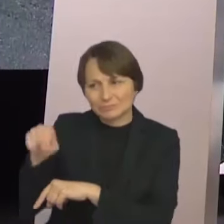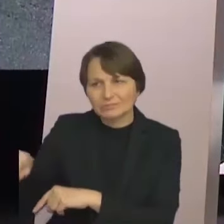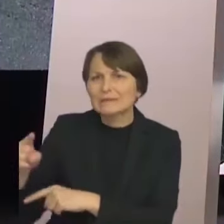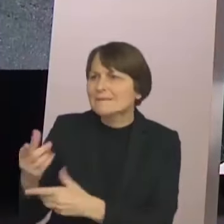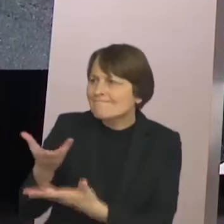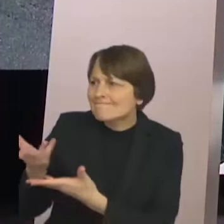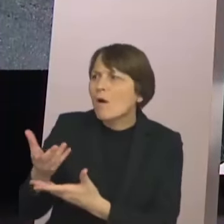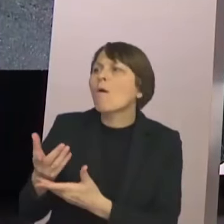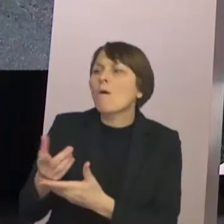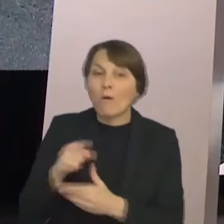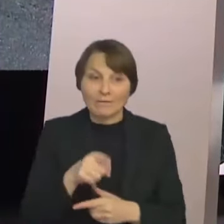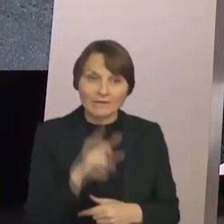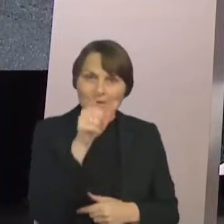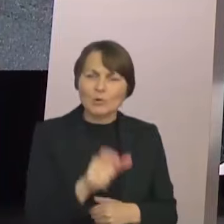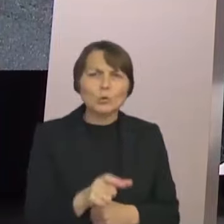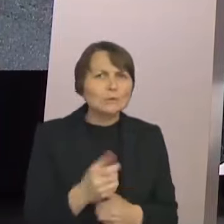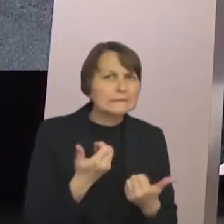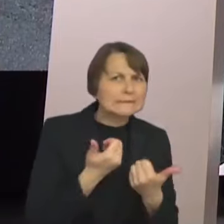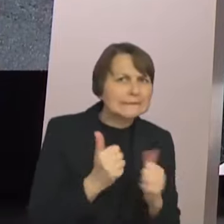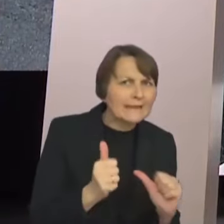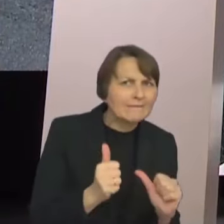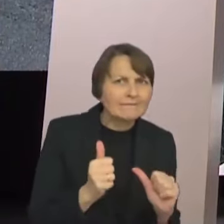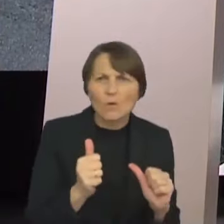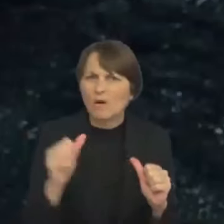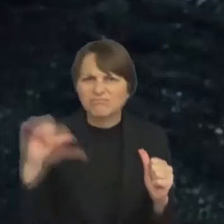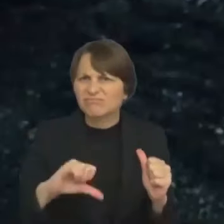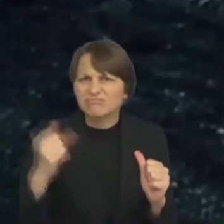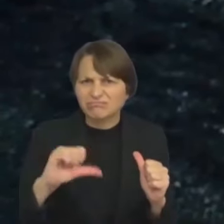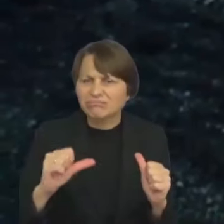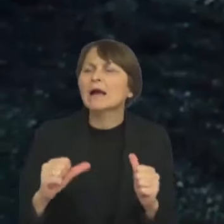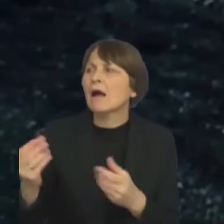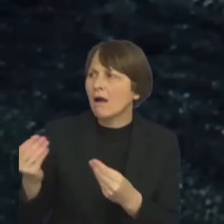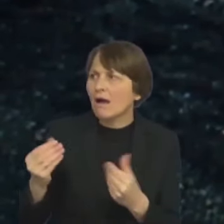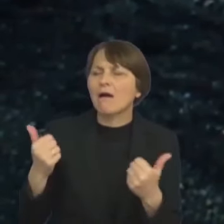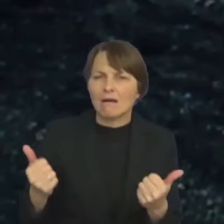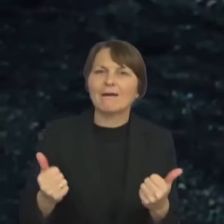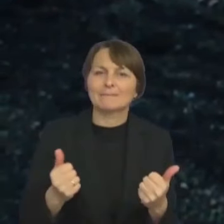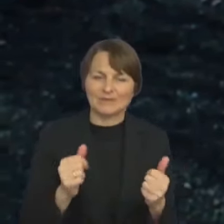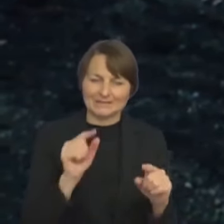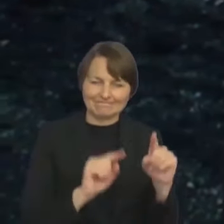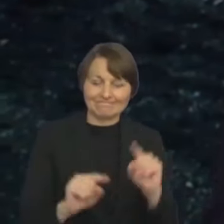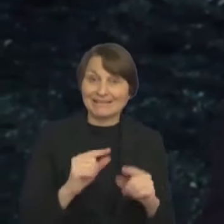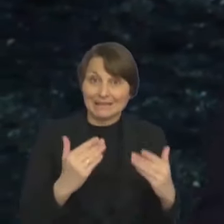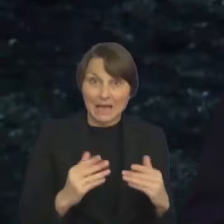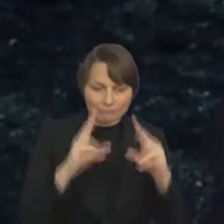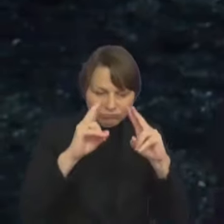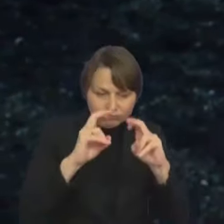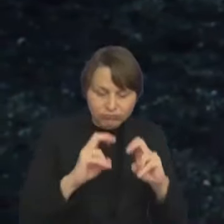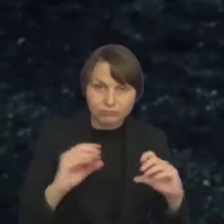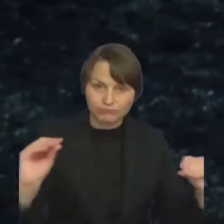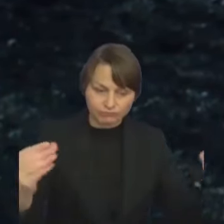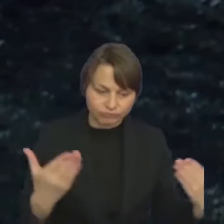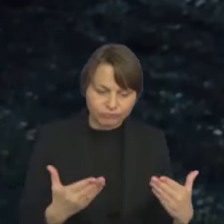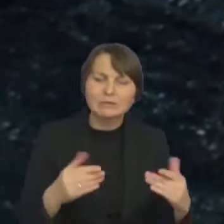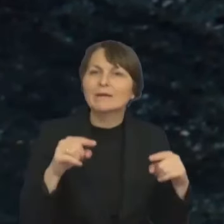to drive safer. And the very first studies that have been carried out on these systems have shown that accidentology can